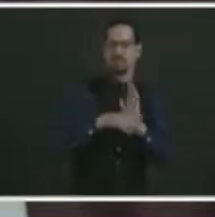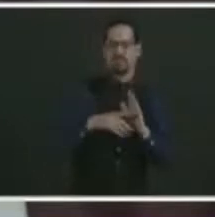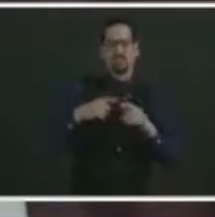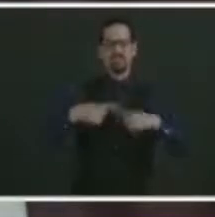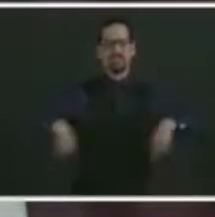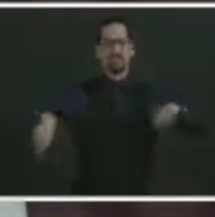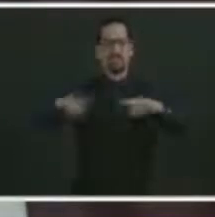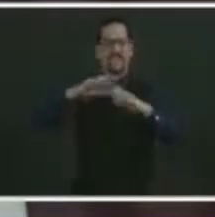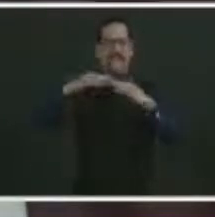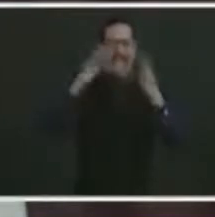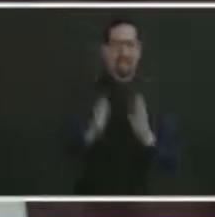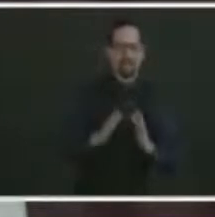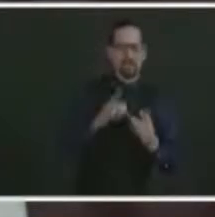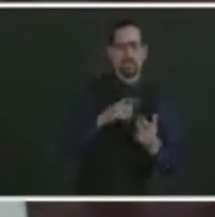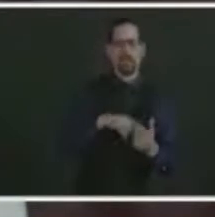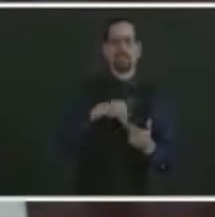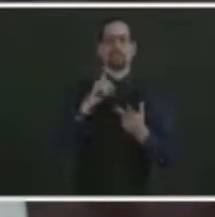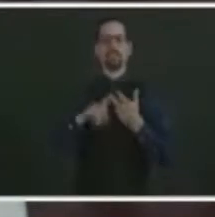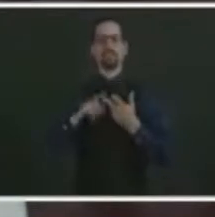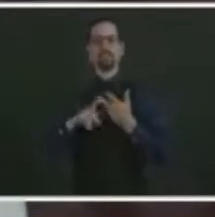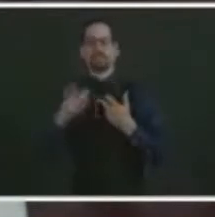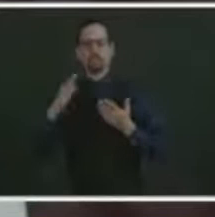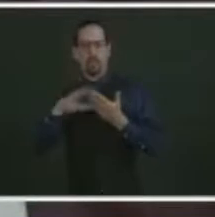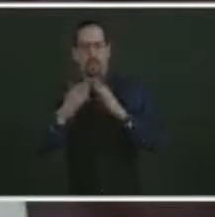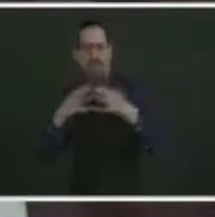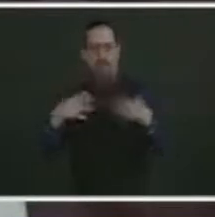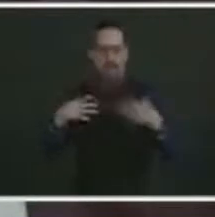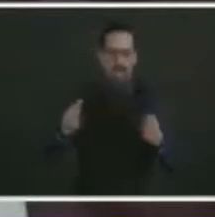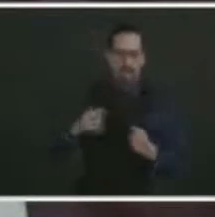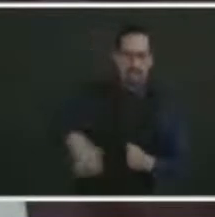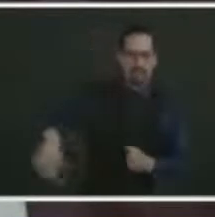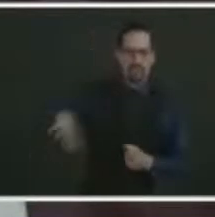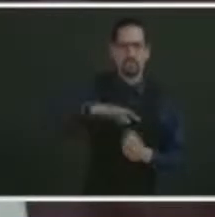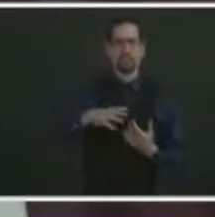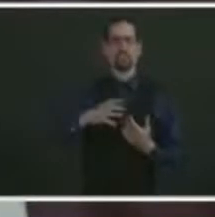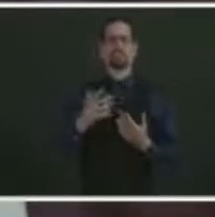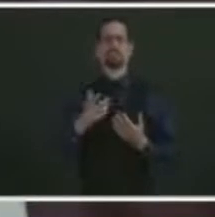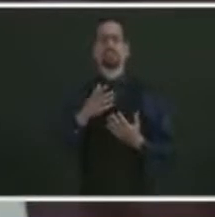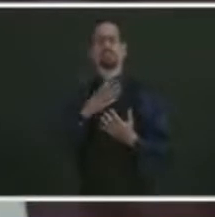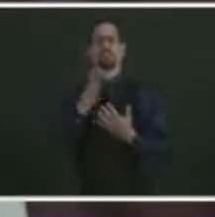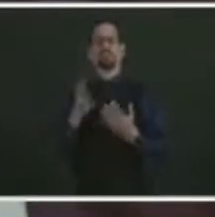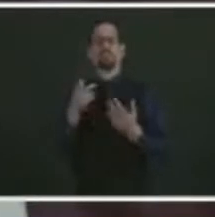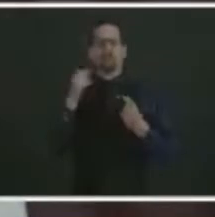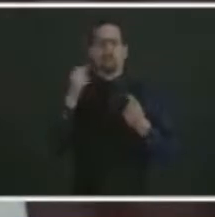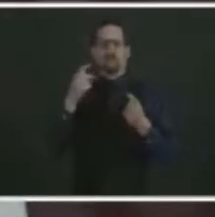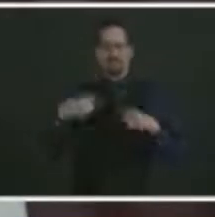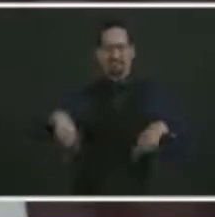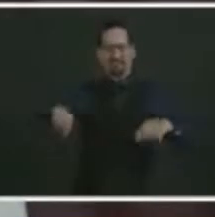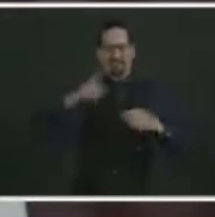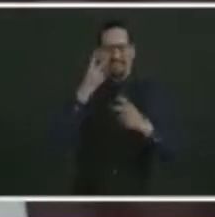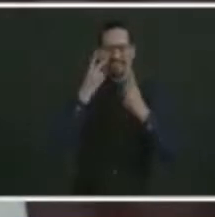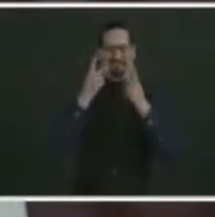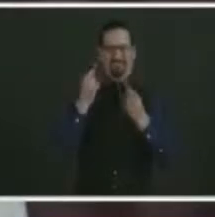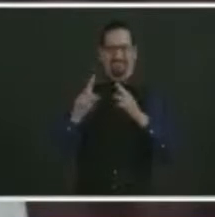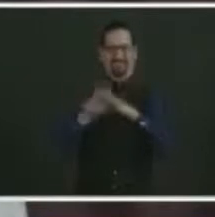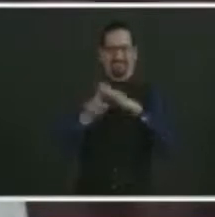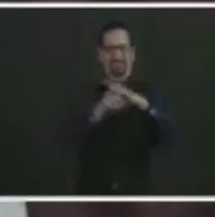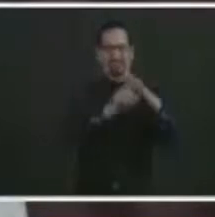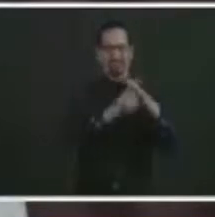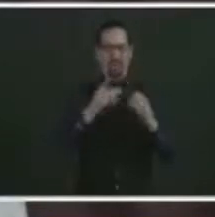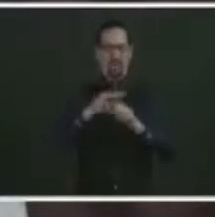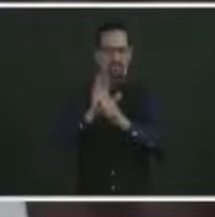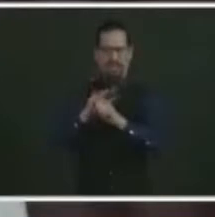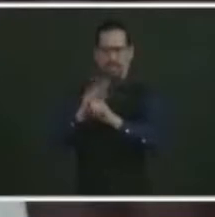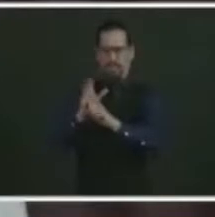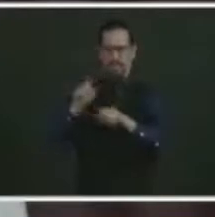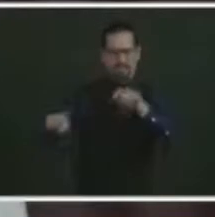a community's health and well-being, as we're seeing with COVID-19.